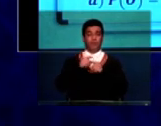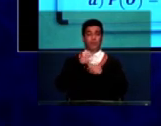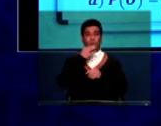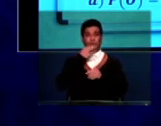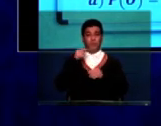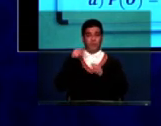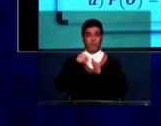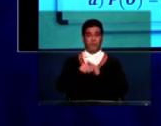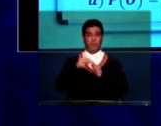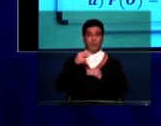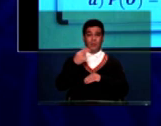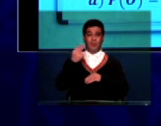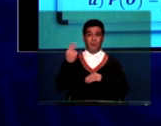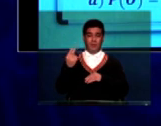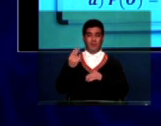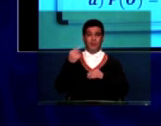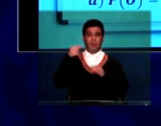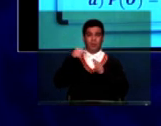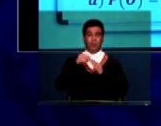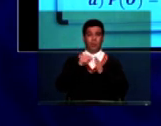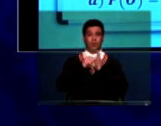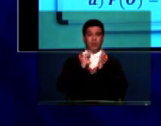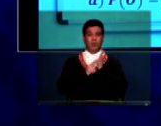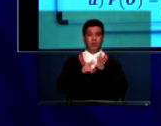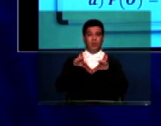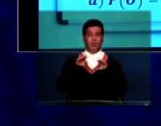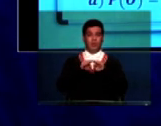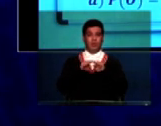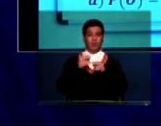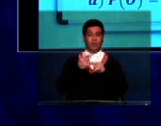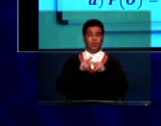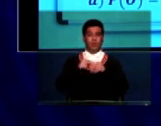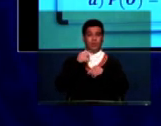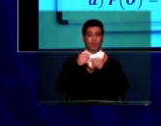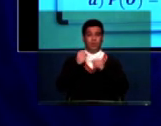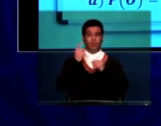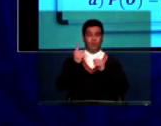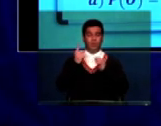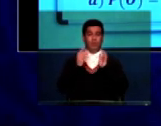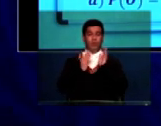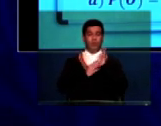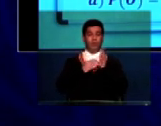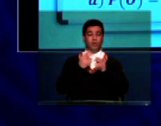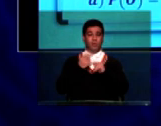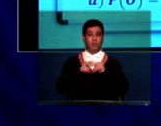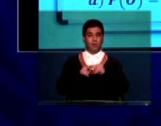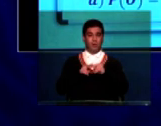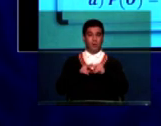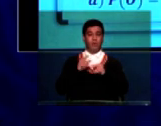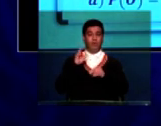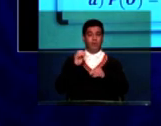ehtimolligi 22 dan 18 ga teng. Bu degani 11 dan 9 dir. Va